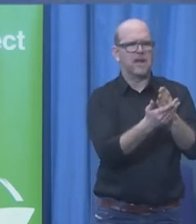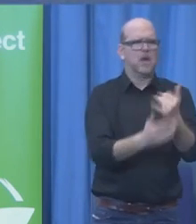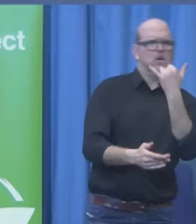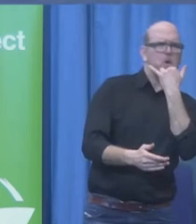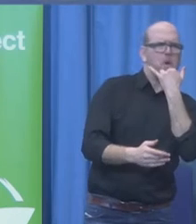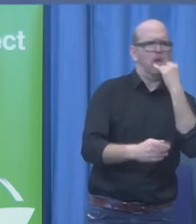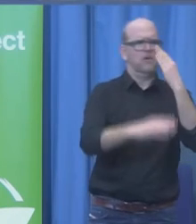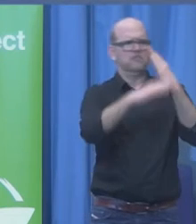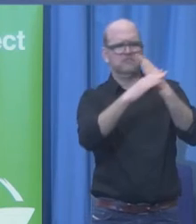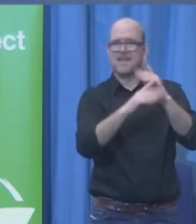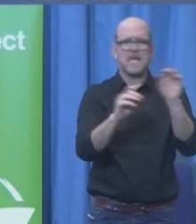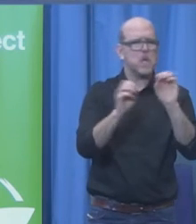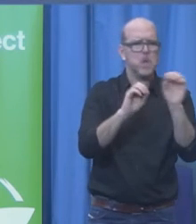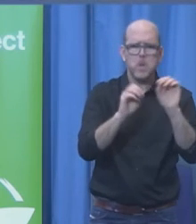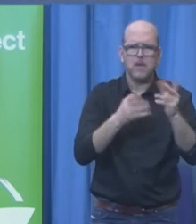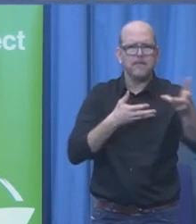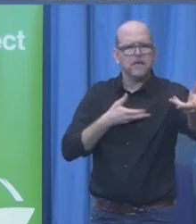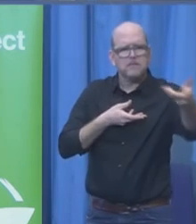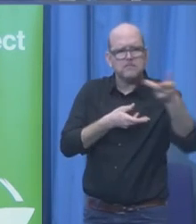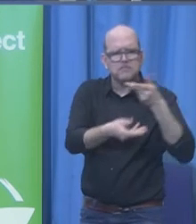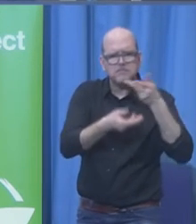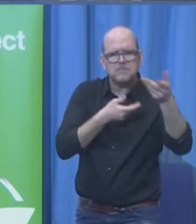prejudices.